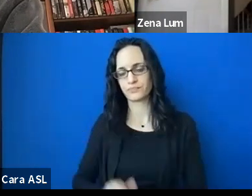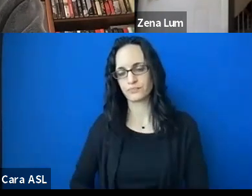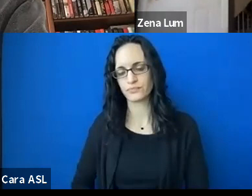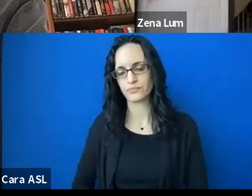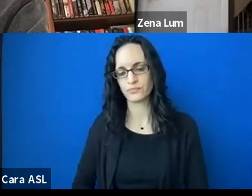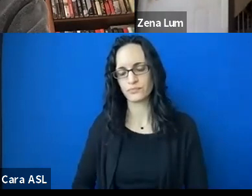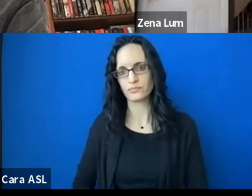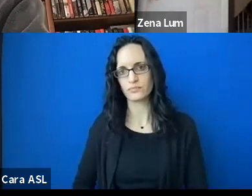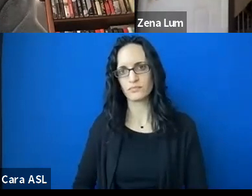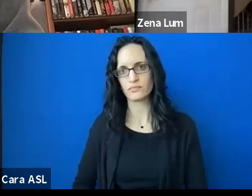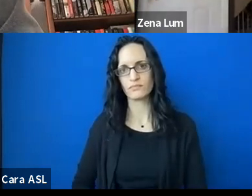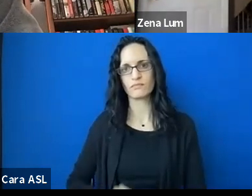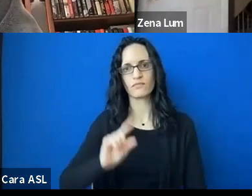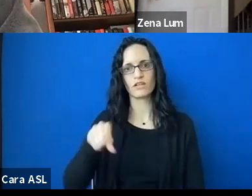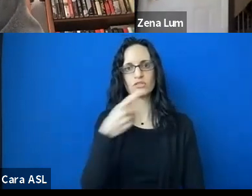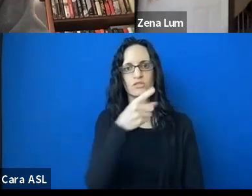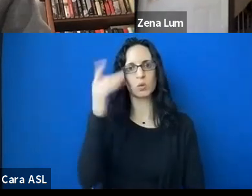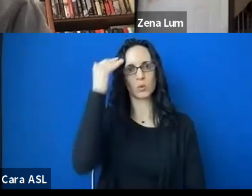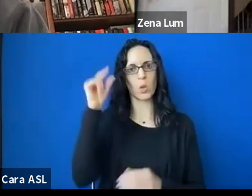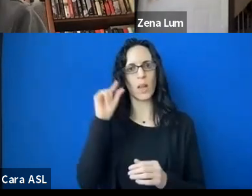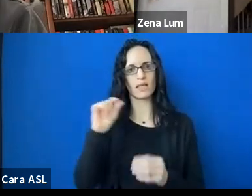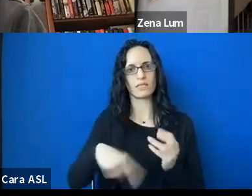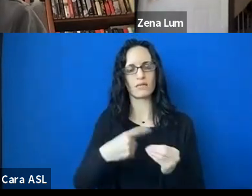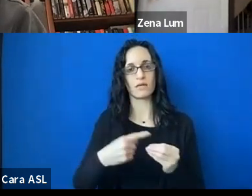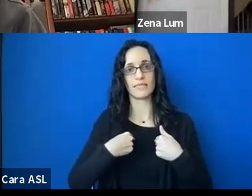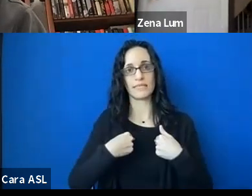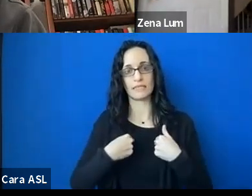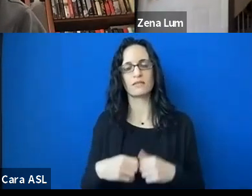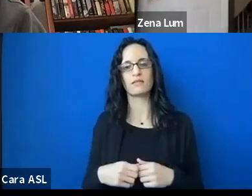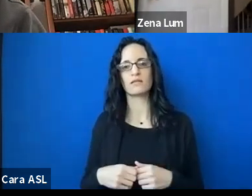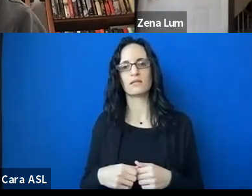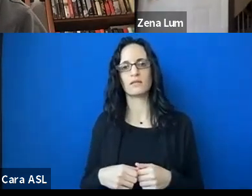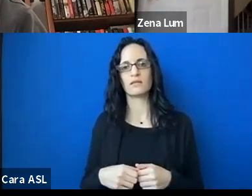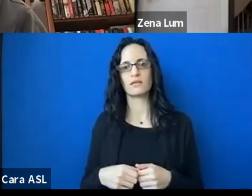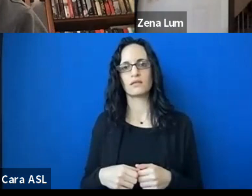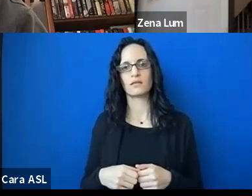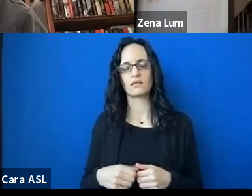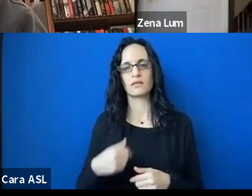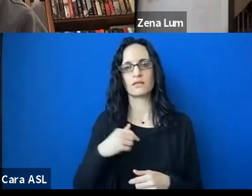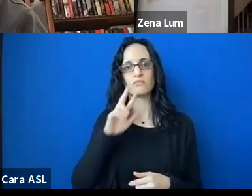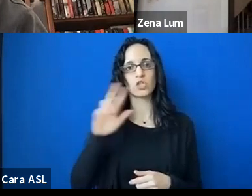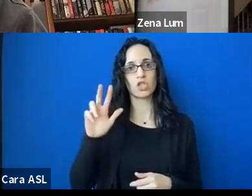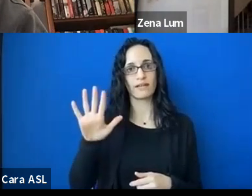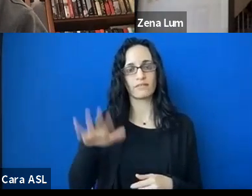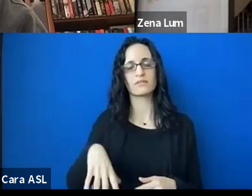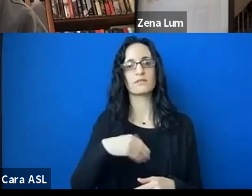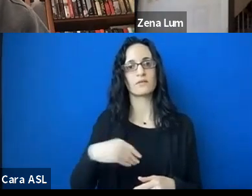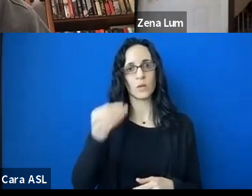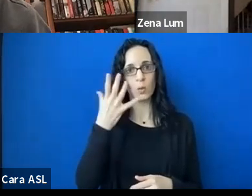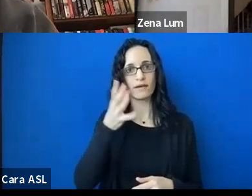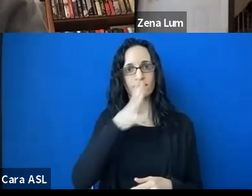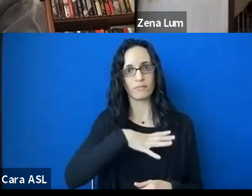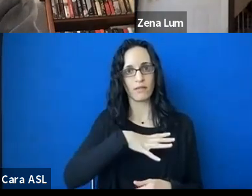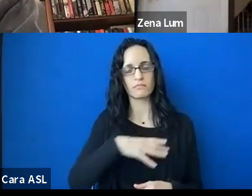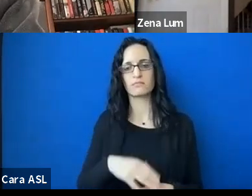And just so you know a little bit about me, I'm 35, I'm a white female. I do